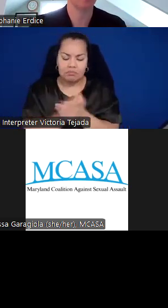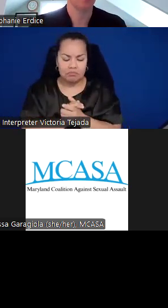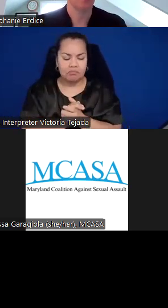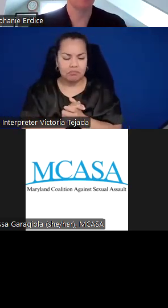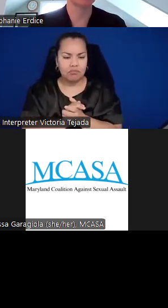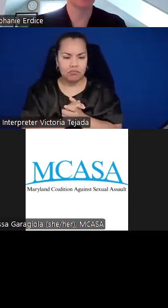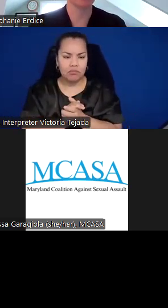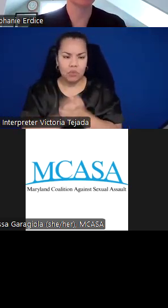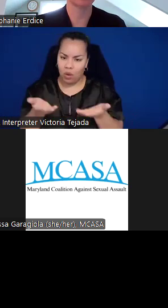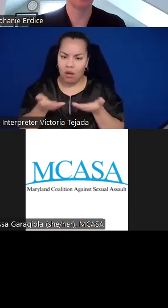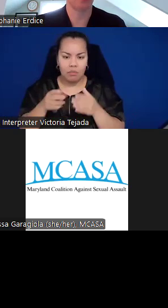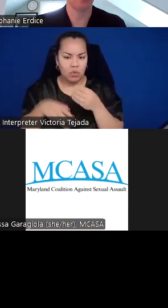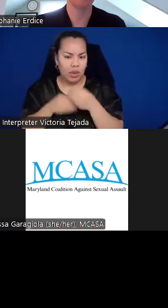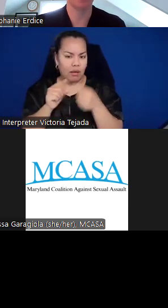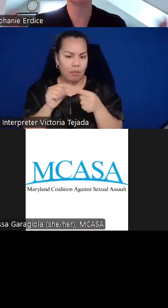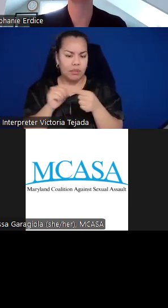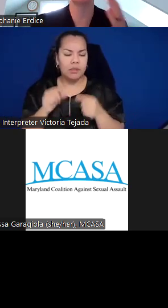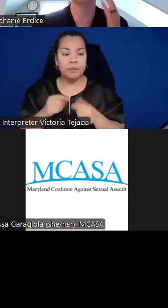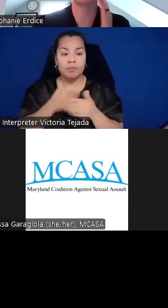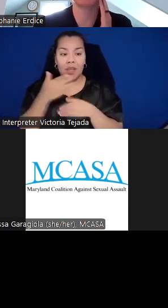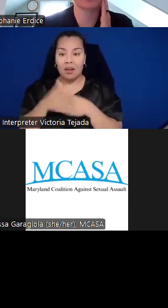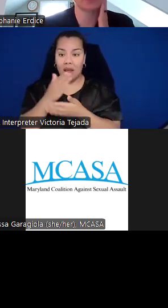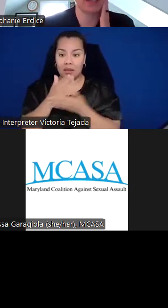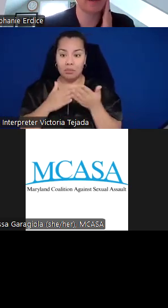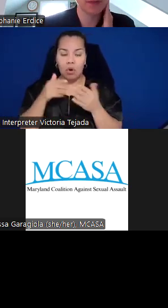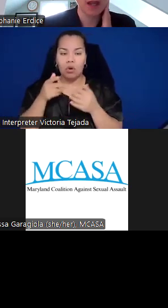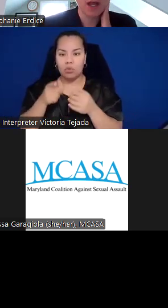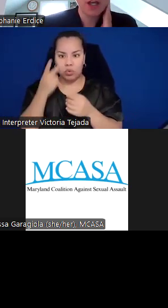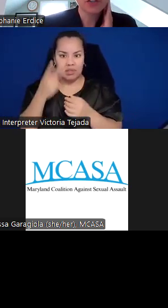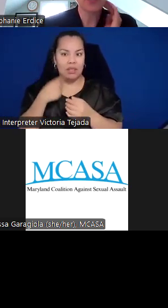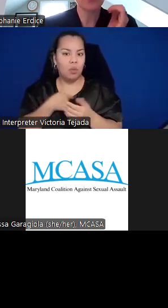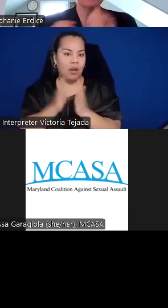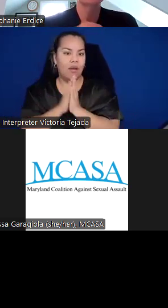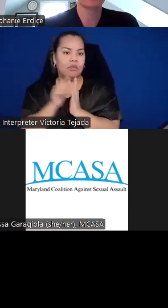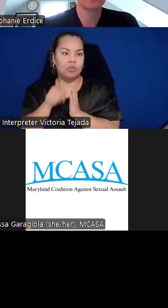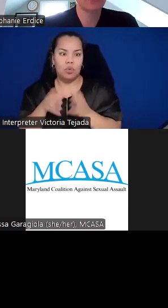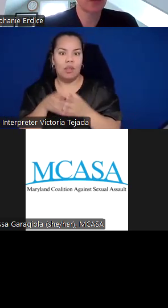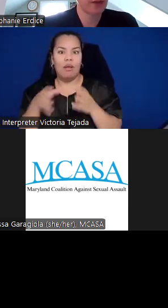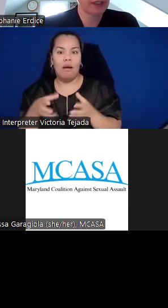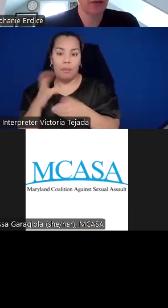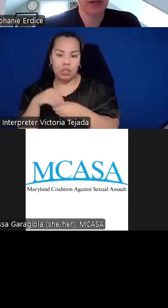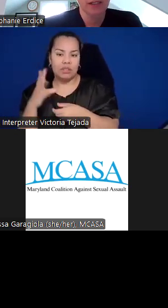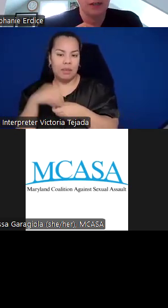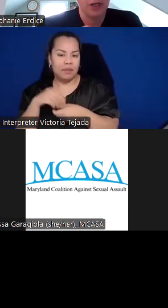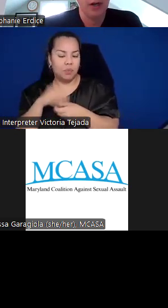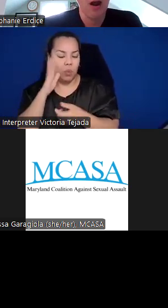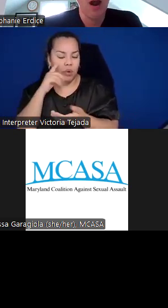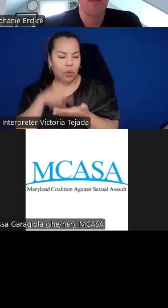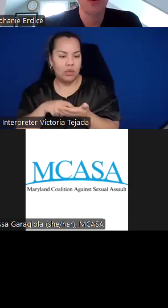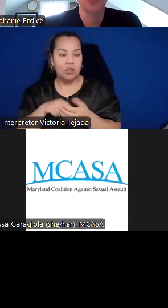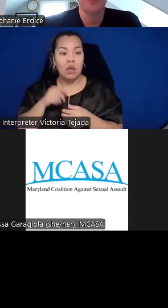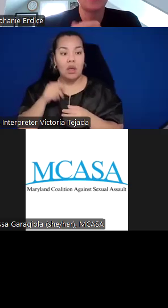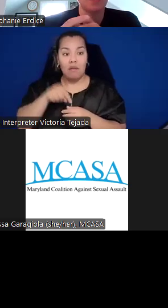see a lot of us asking you to participate. So the learning objectives for the self-care